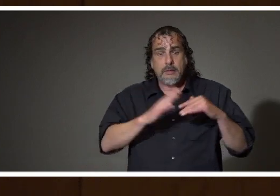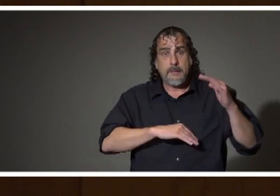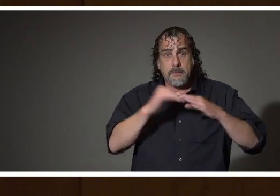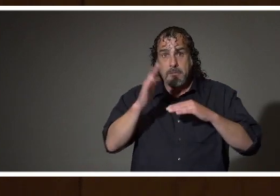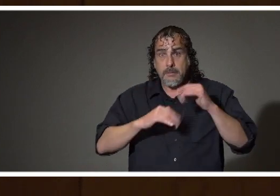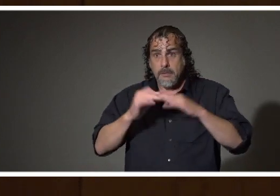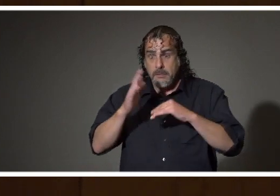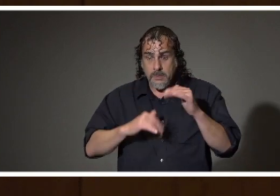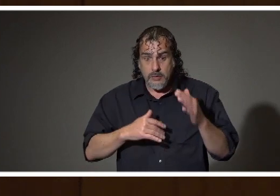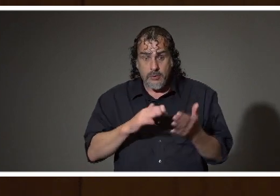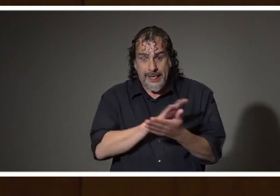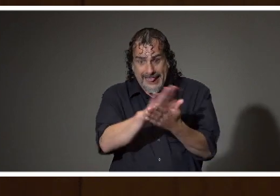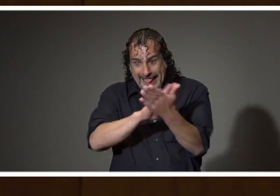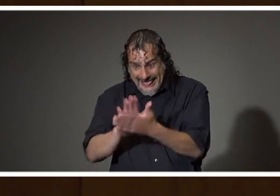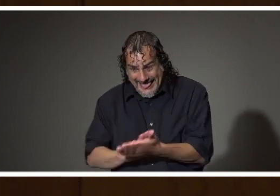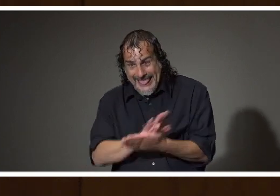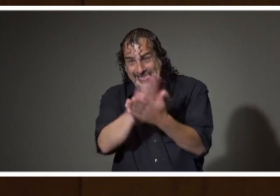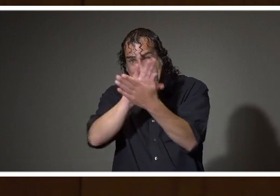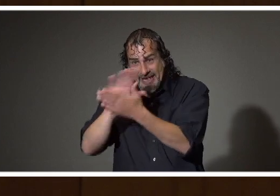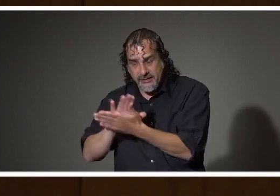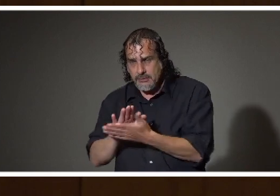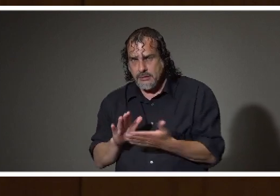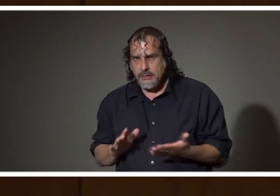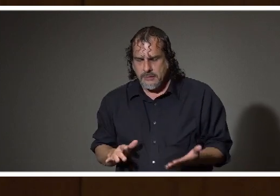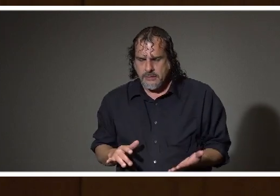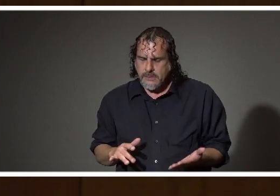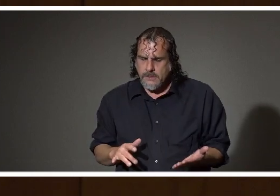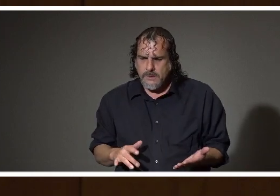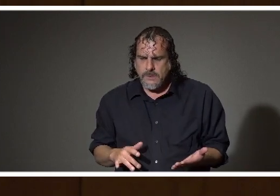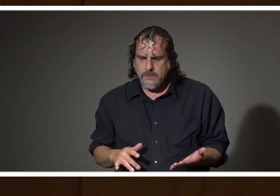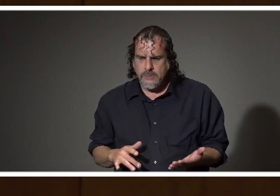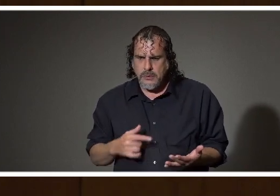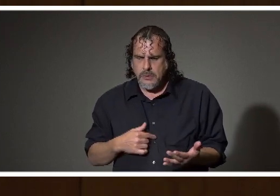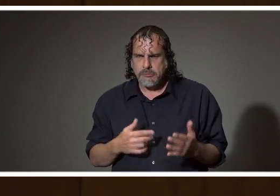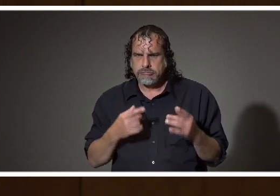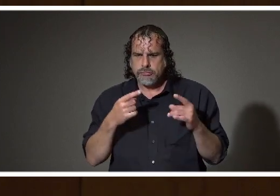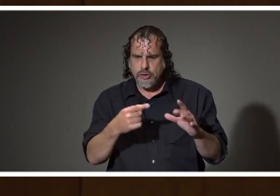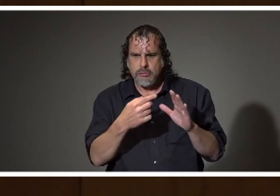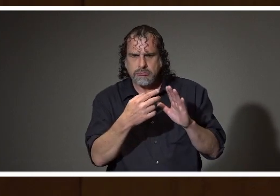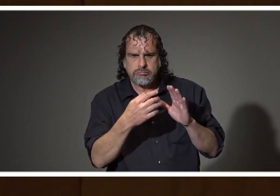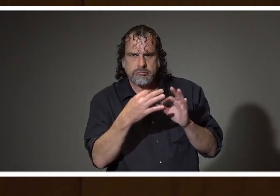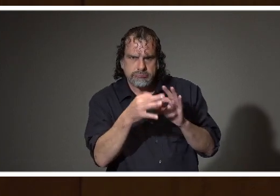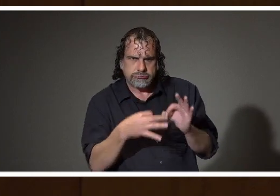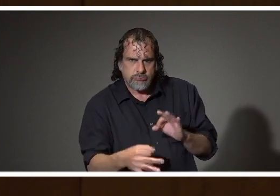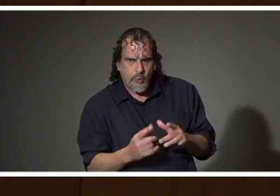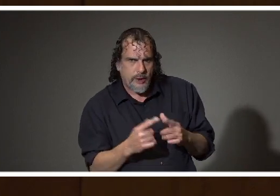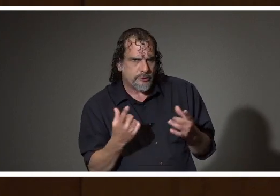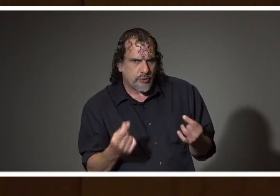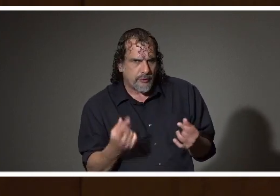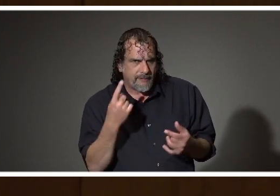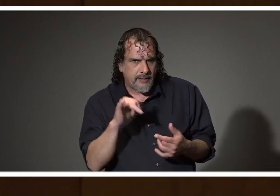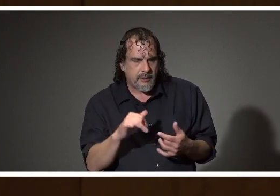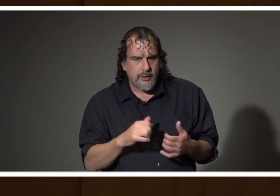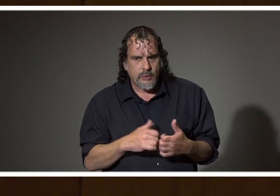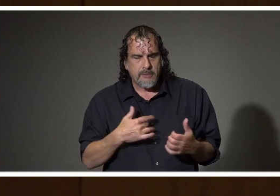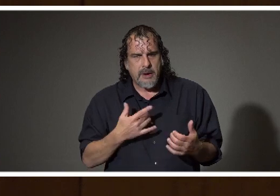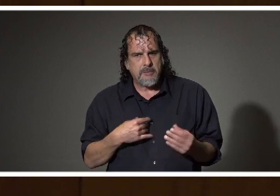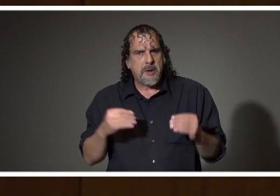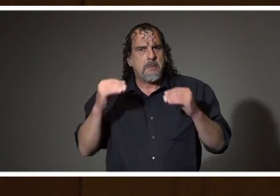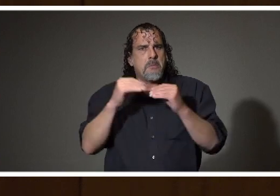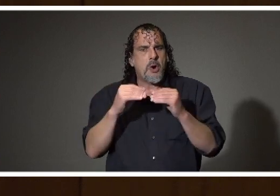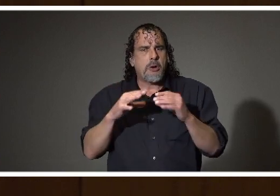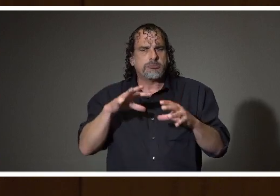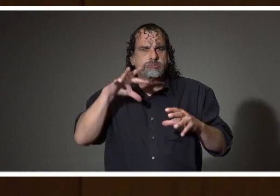pretty straightforward, and so that's actually pretty good. We have good guidance for them to make sure that they can do it. We probably will be more proactive in